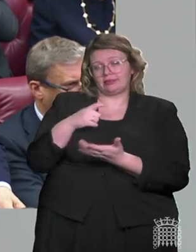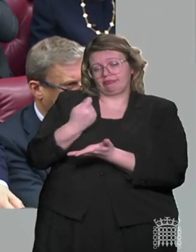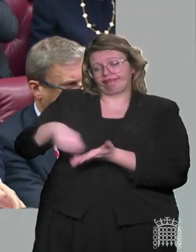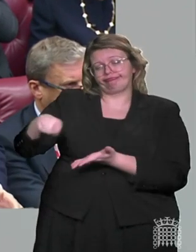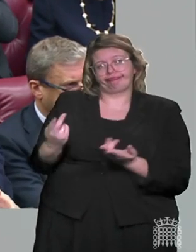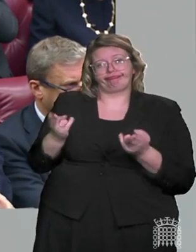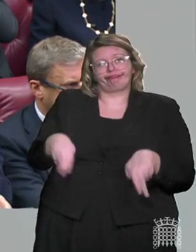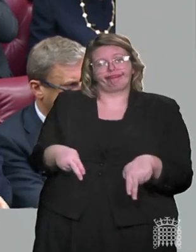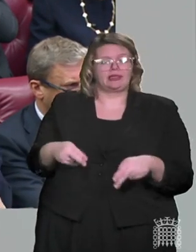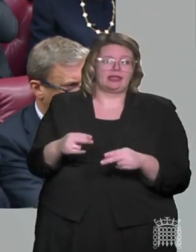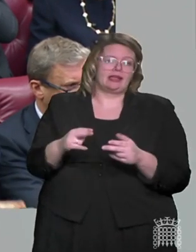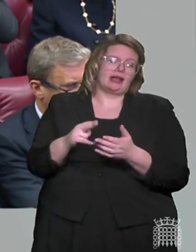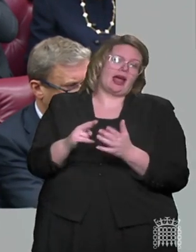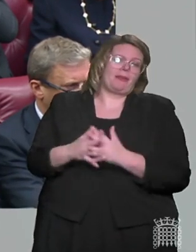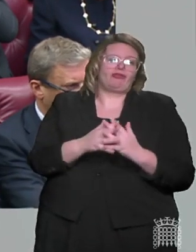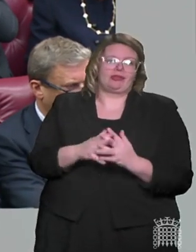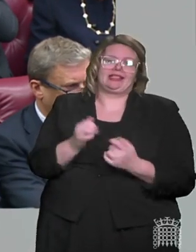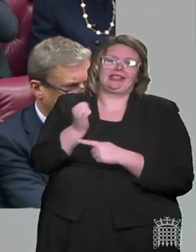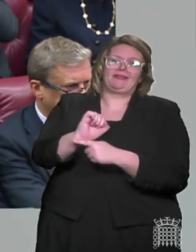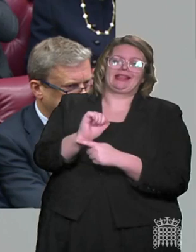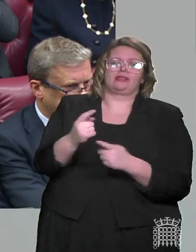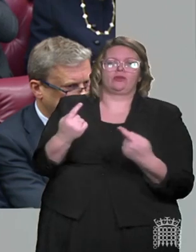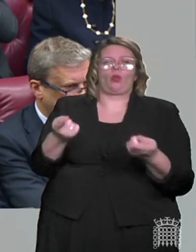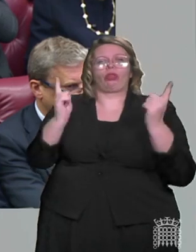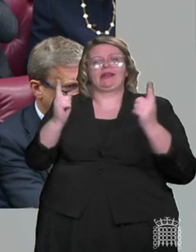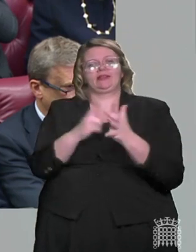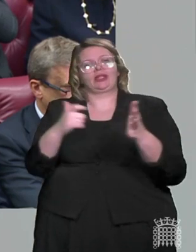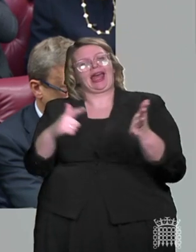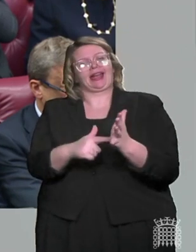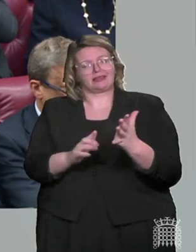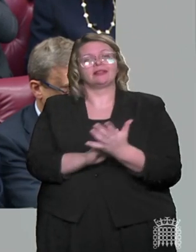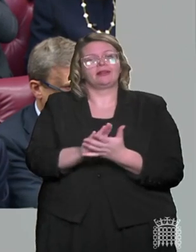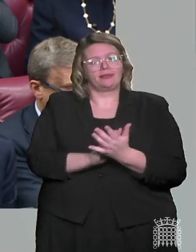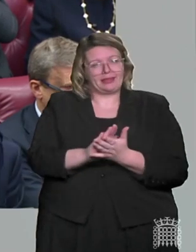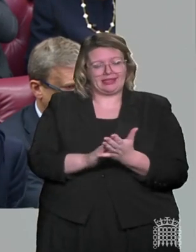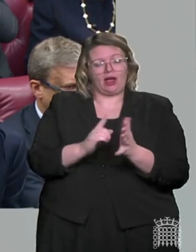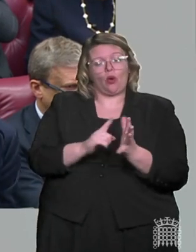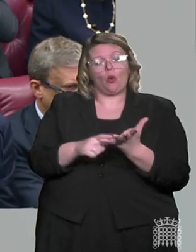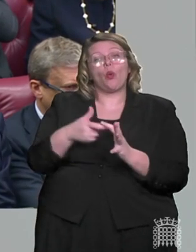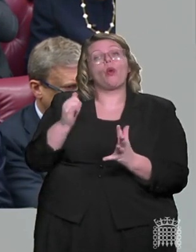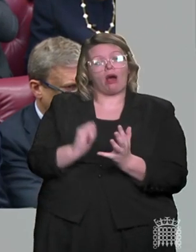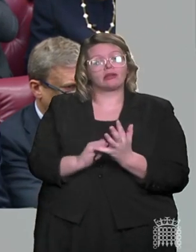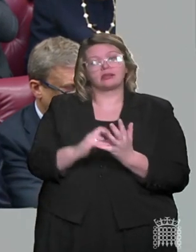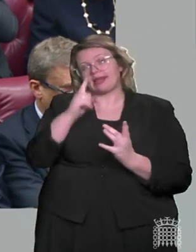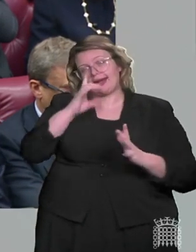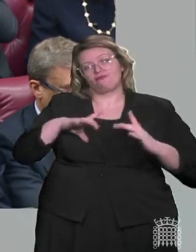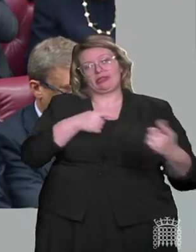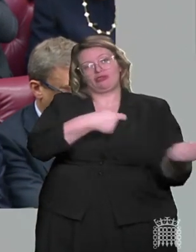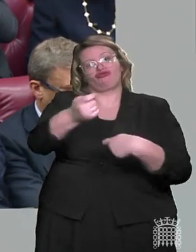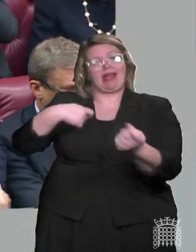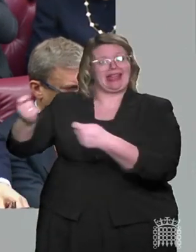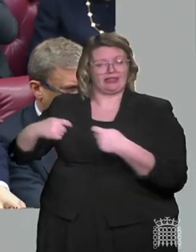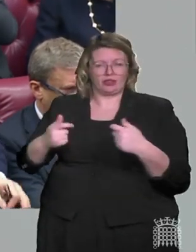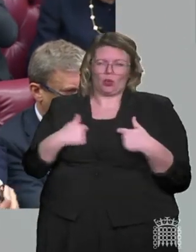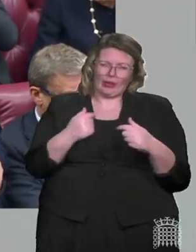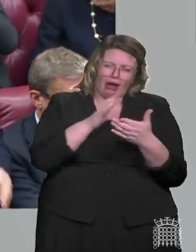Defence Authorization Act, which enables licence-free trade between the AUKUS countries, and we're working with the State Department on the